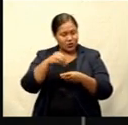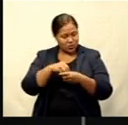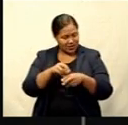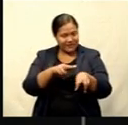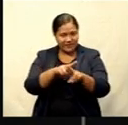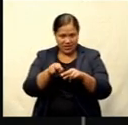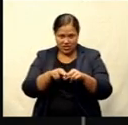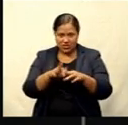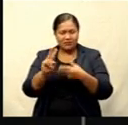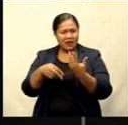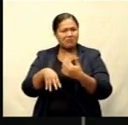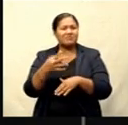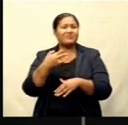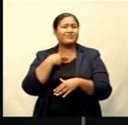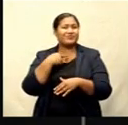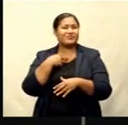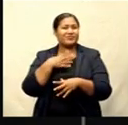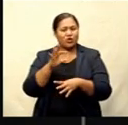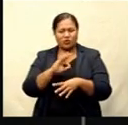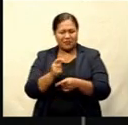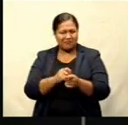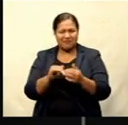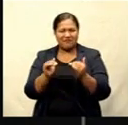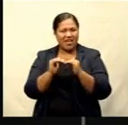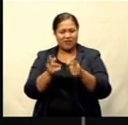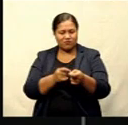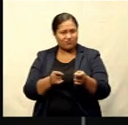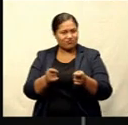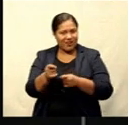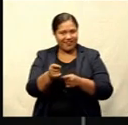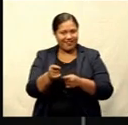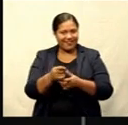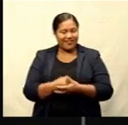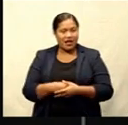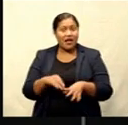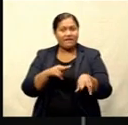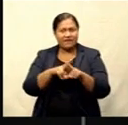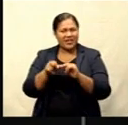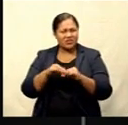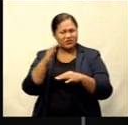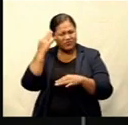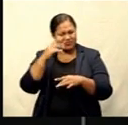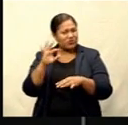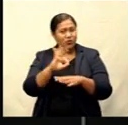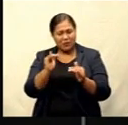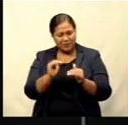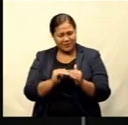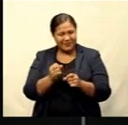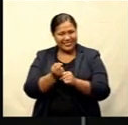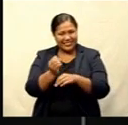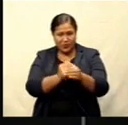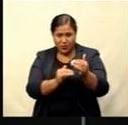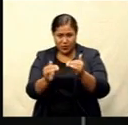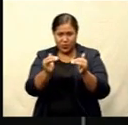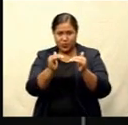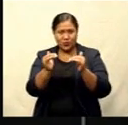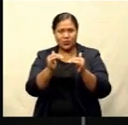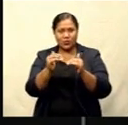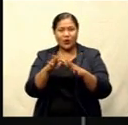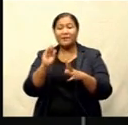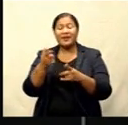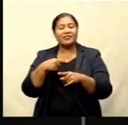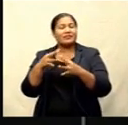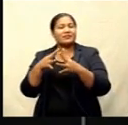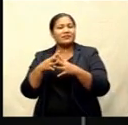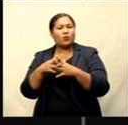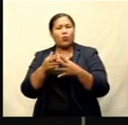are victims of unfair trading mechanisms. Fiji is concerned about inequality that's exacerbated by the World Trade